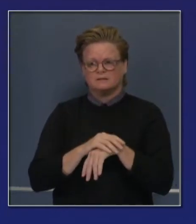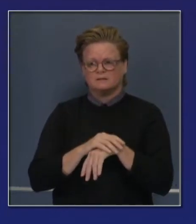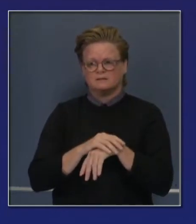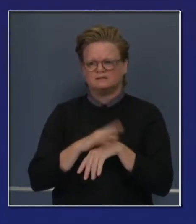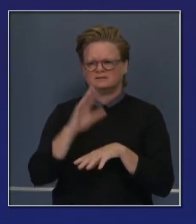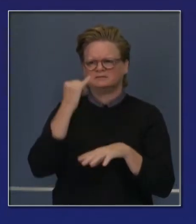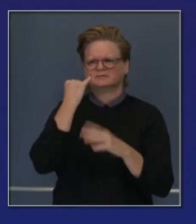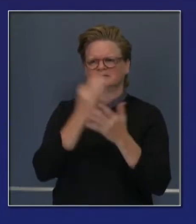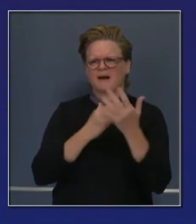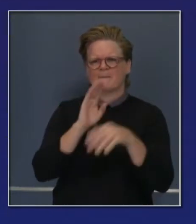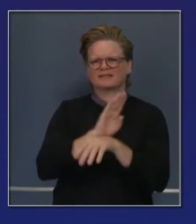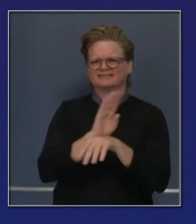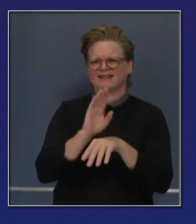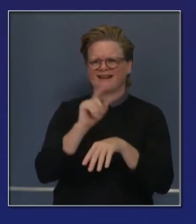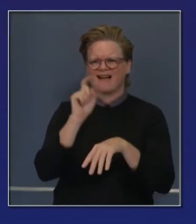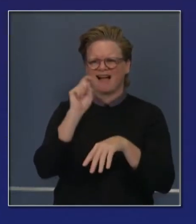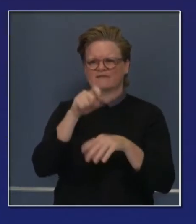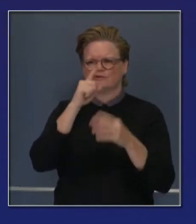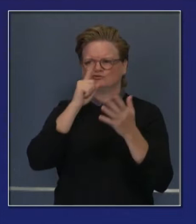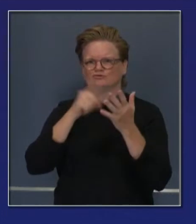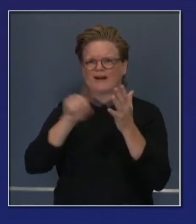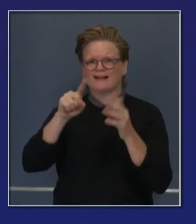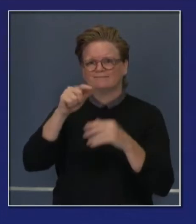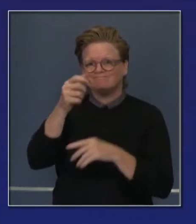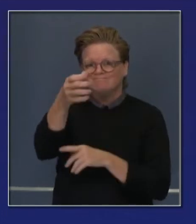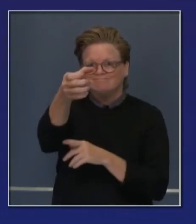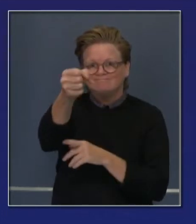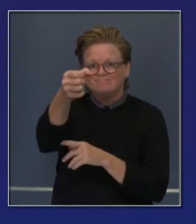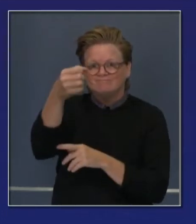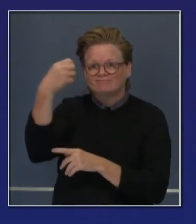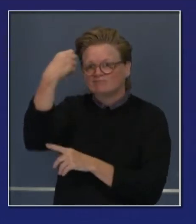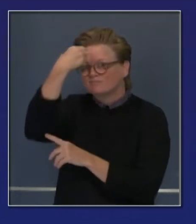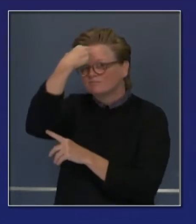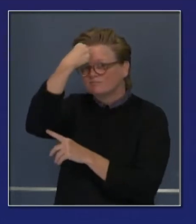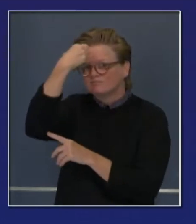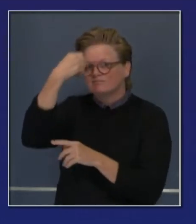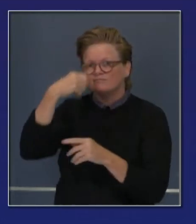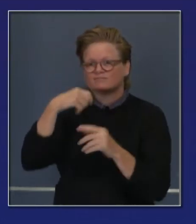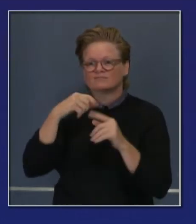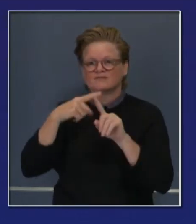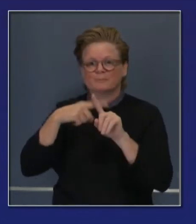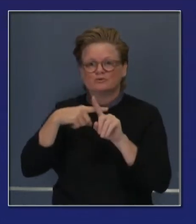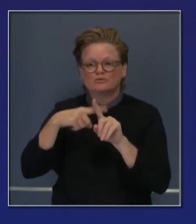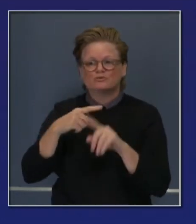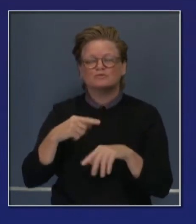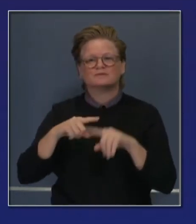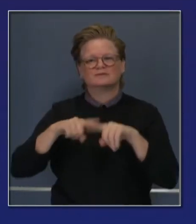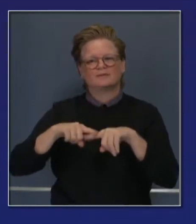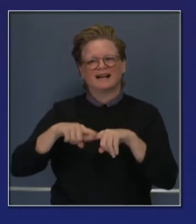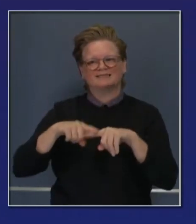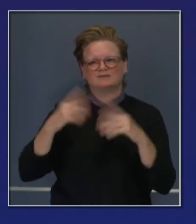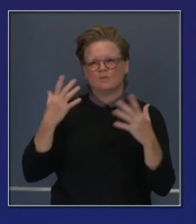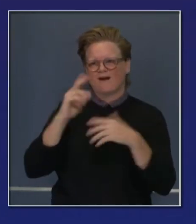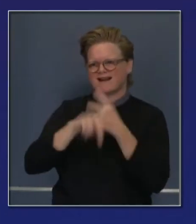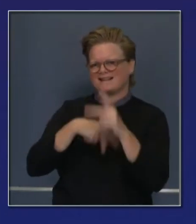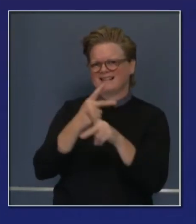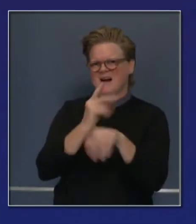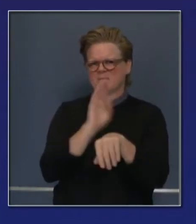things continue to happen. So I wanted to take this opportunity to introduce a new website that will be